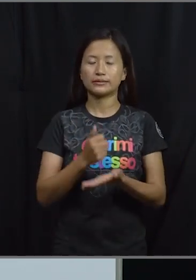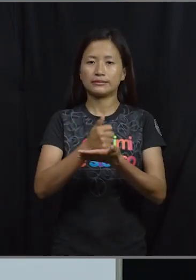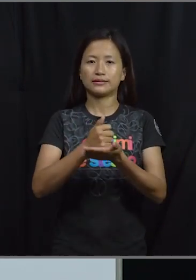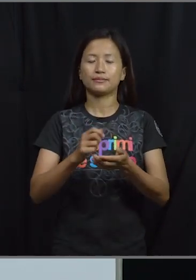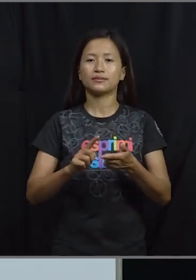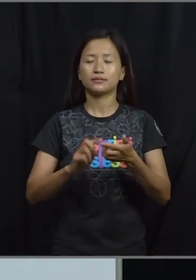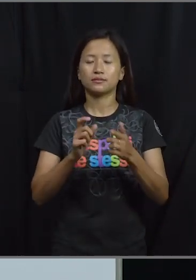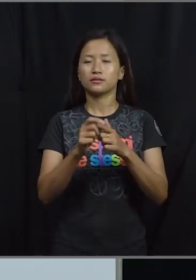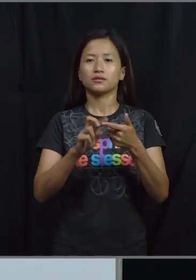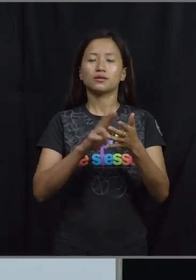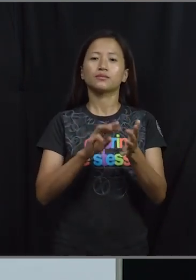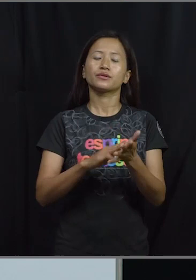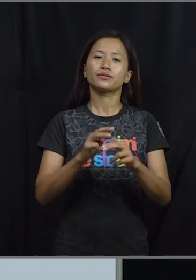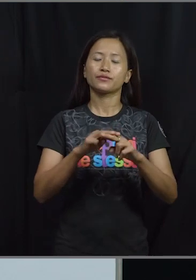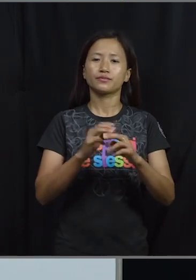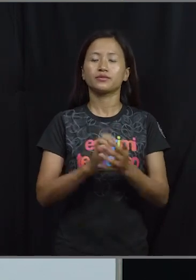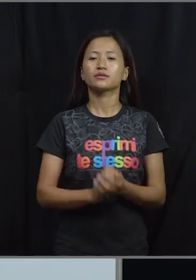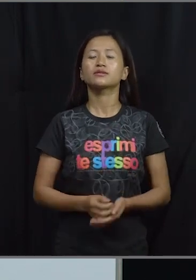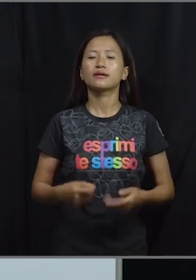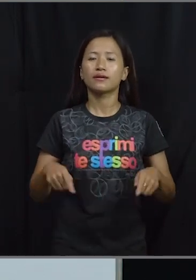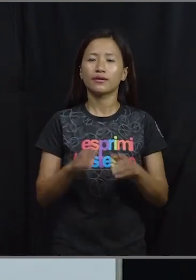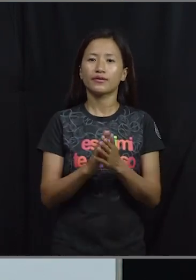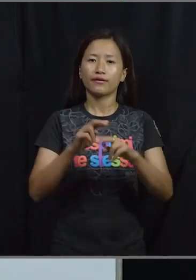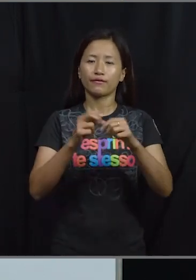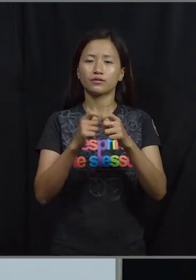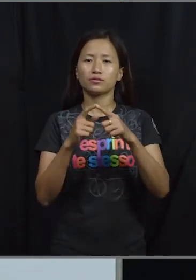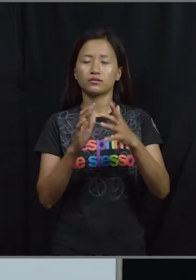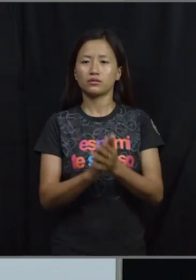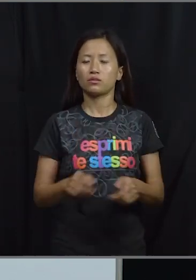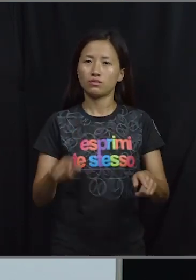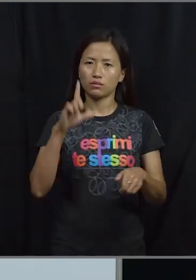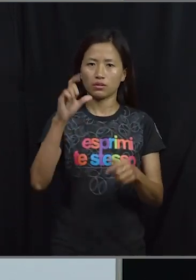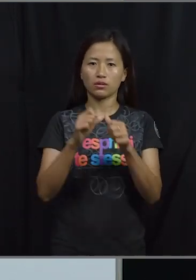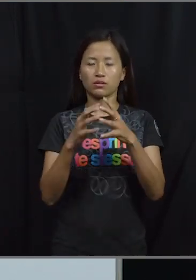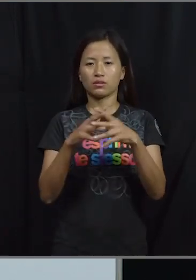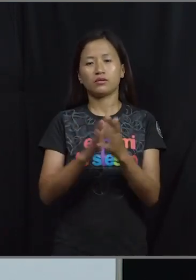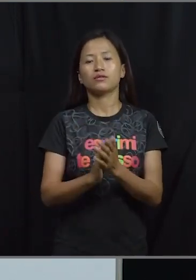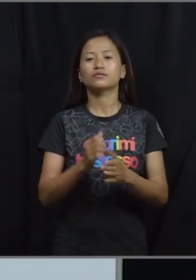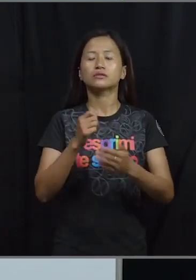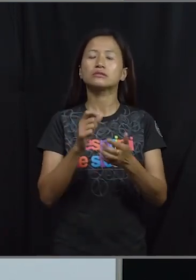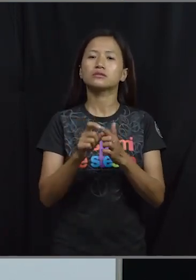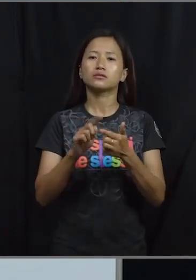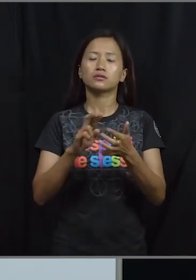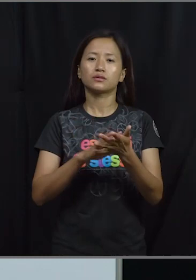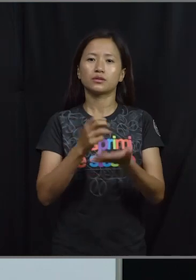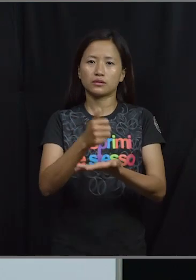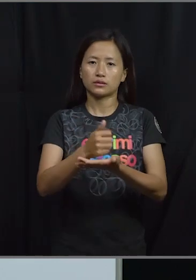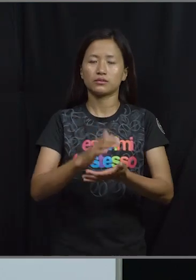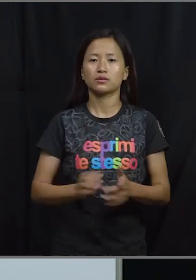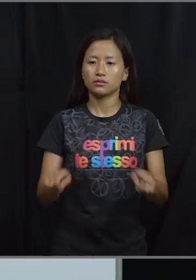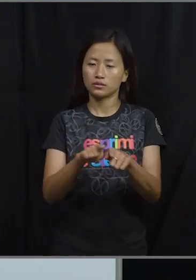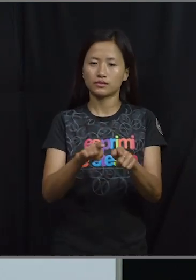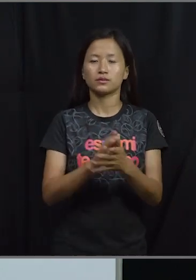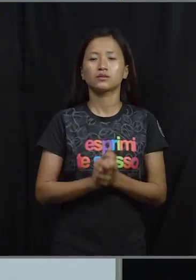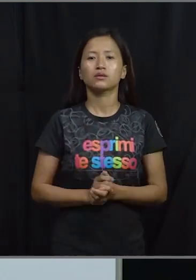determining factors. And if we get time, we will touch law of demand as well. Now, if you remember